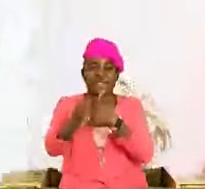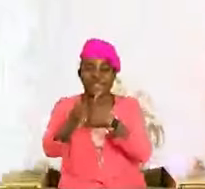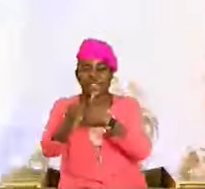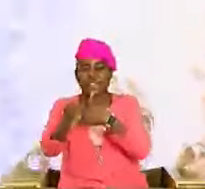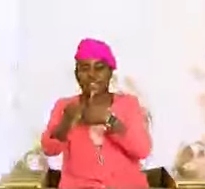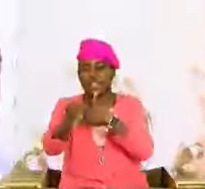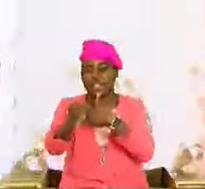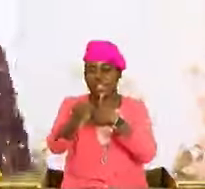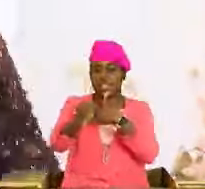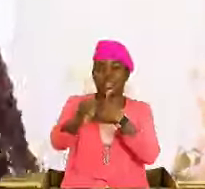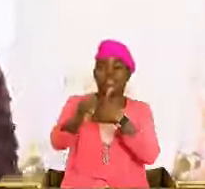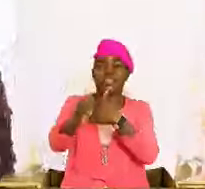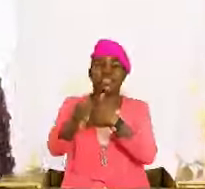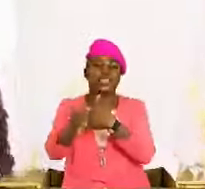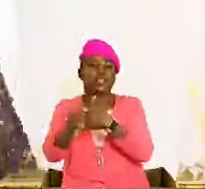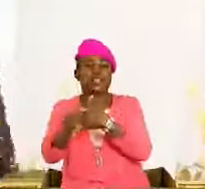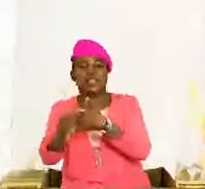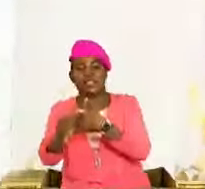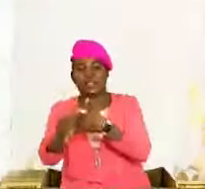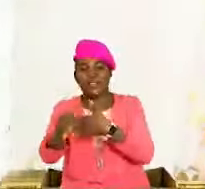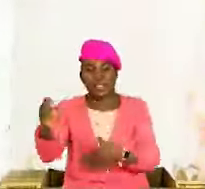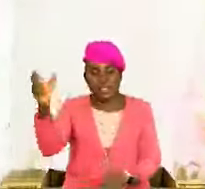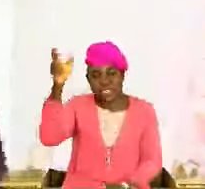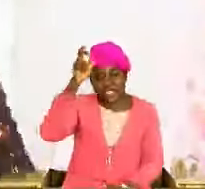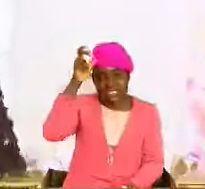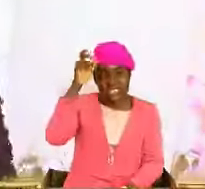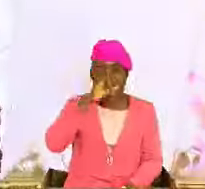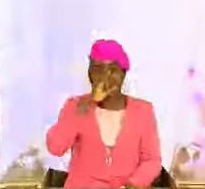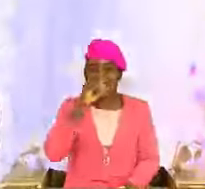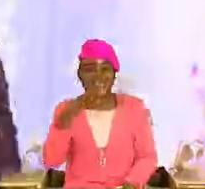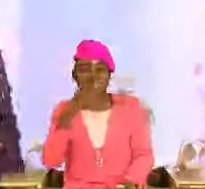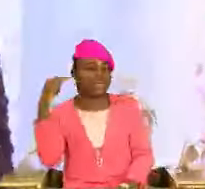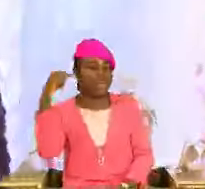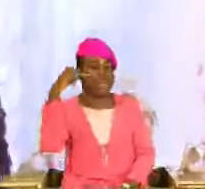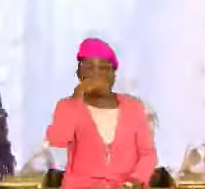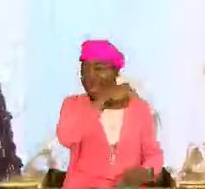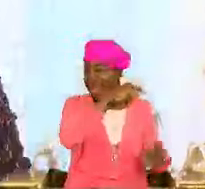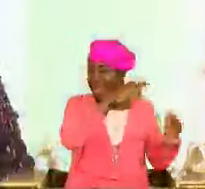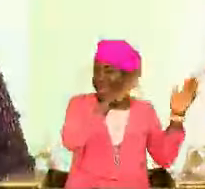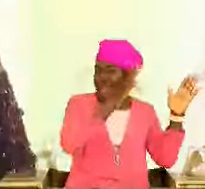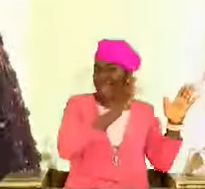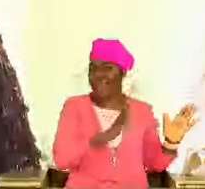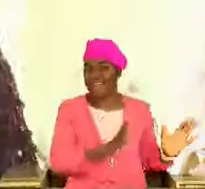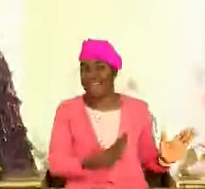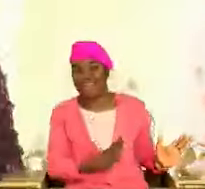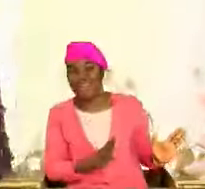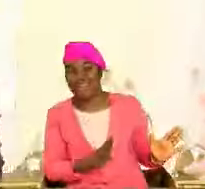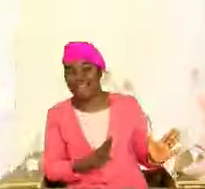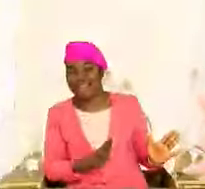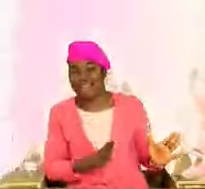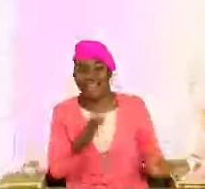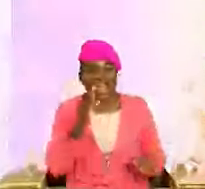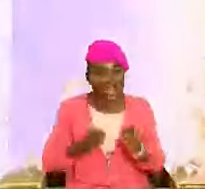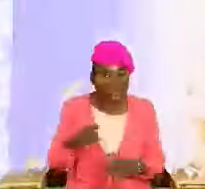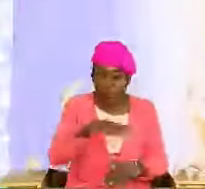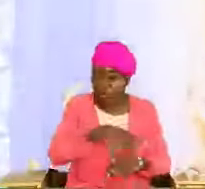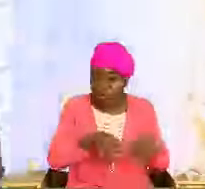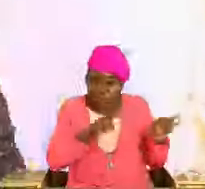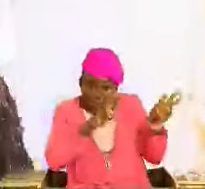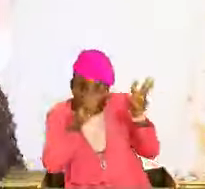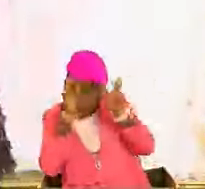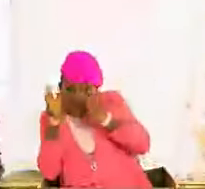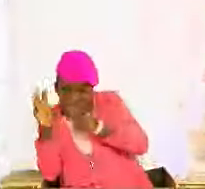elij Satan is a Li and a conjur too you don't watch out to come